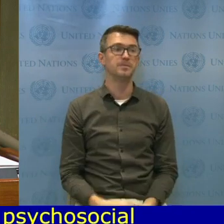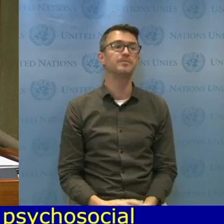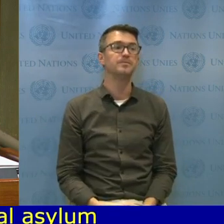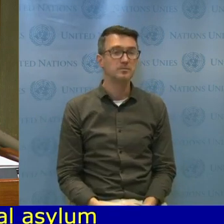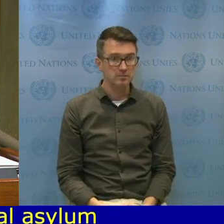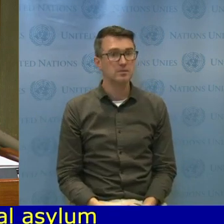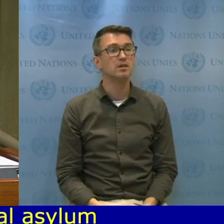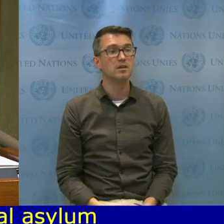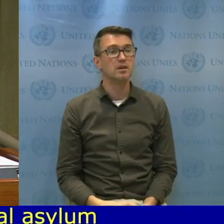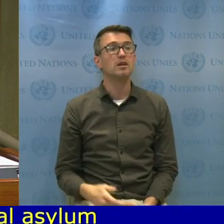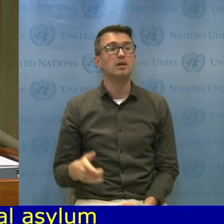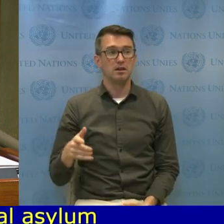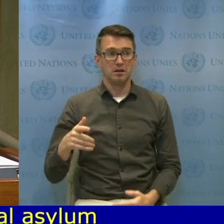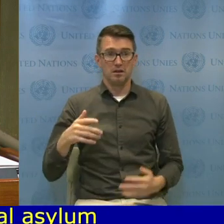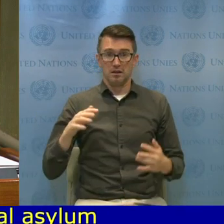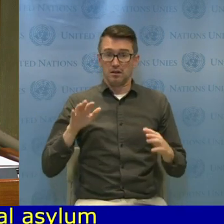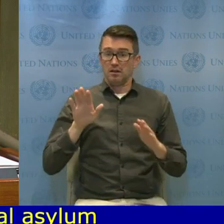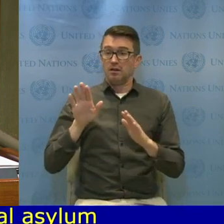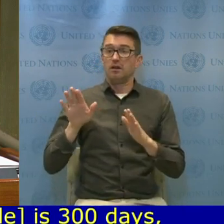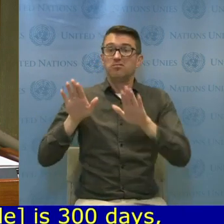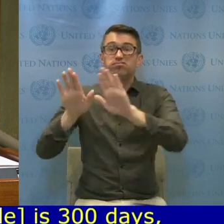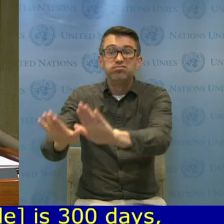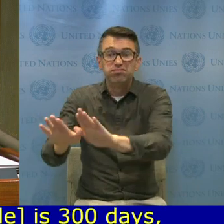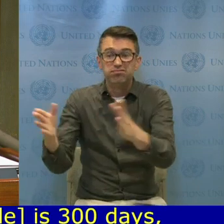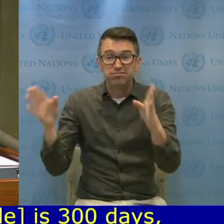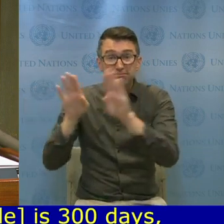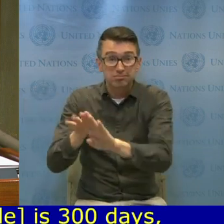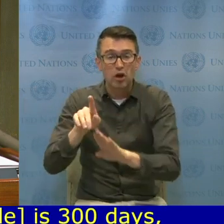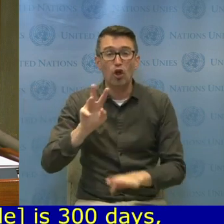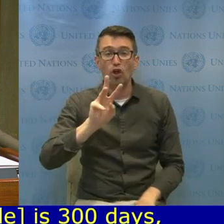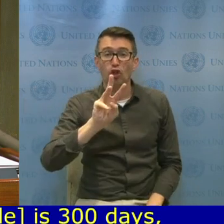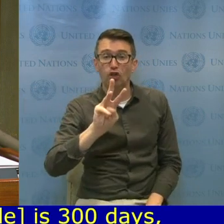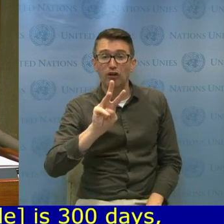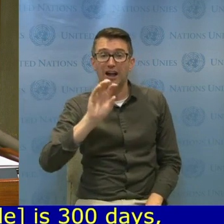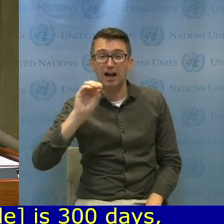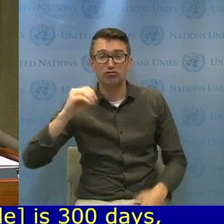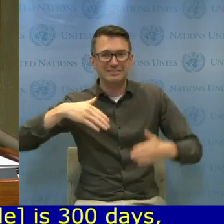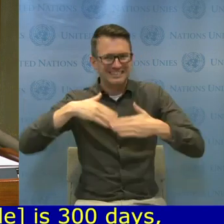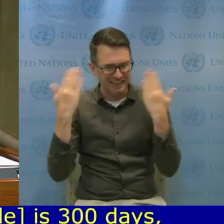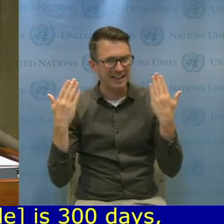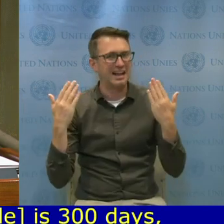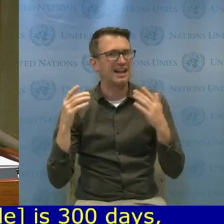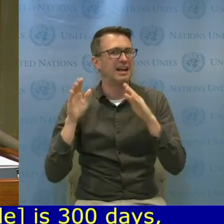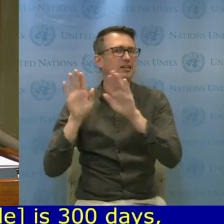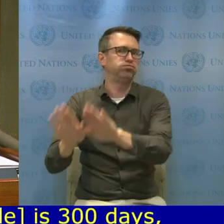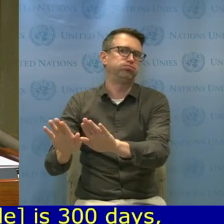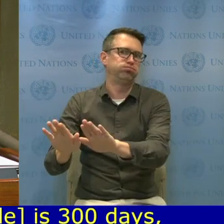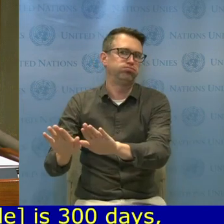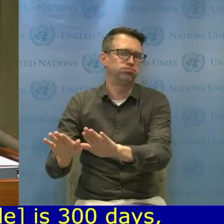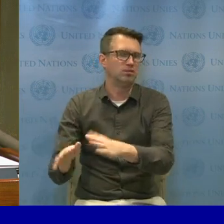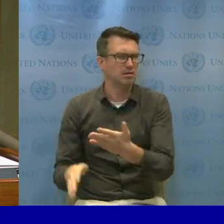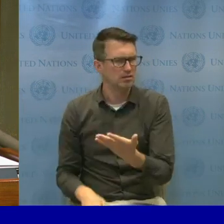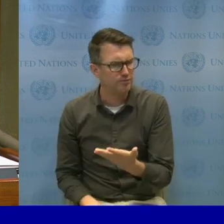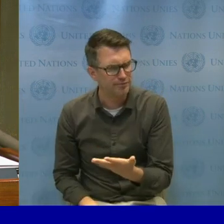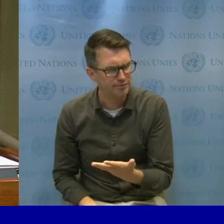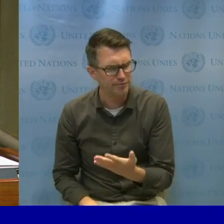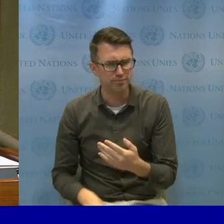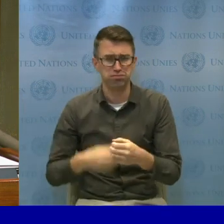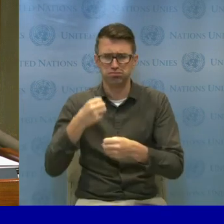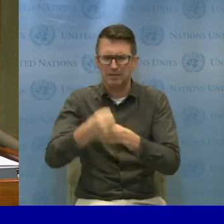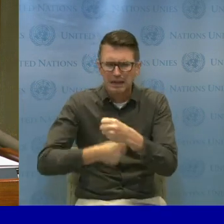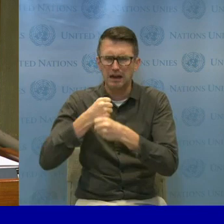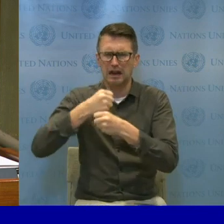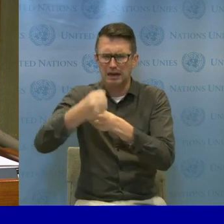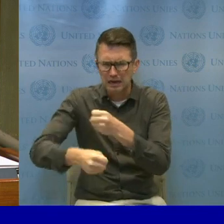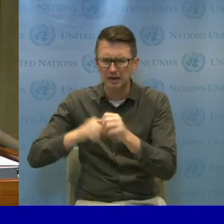report on the condition of people with psychosocial disability released in 2016, Human Rights Watch stated about mental institutions